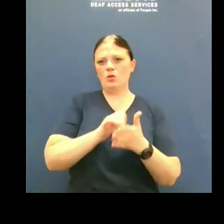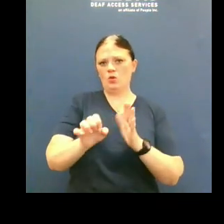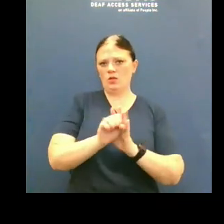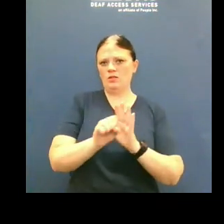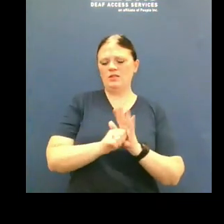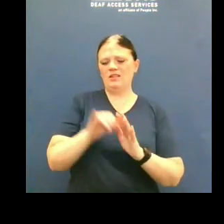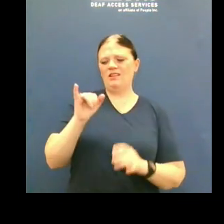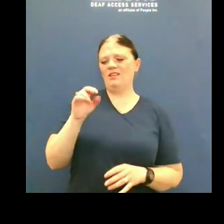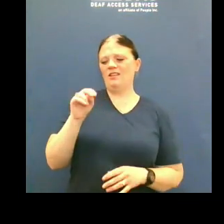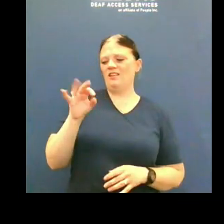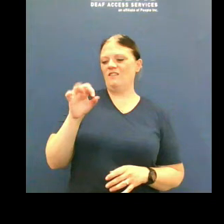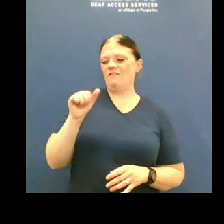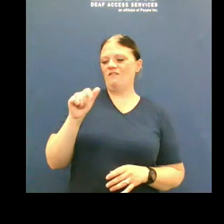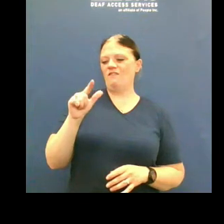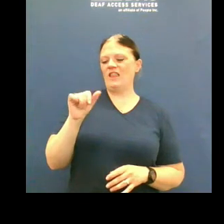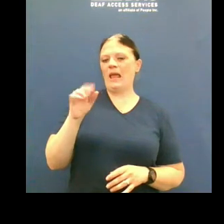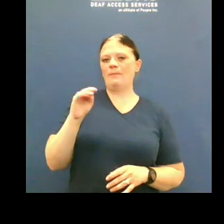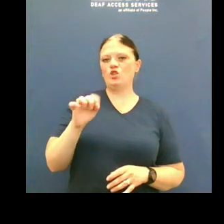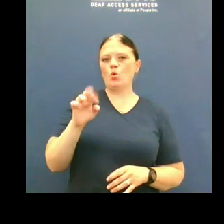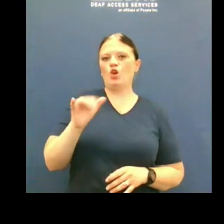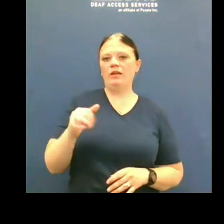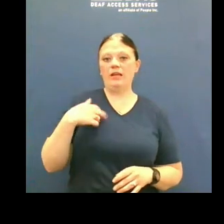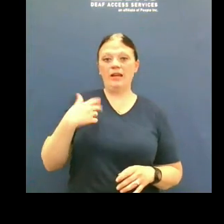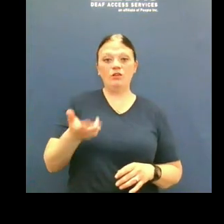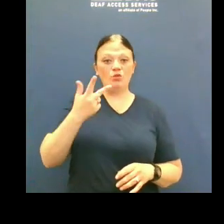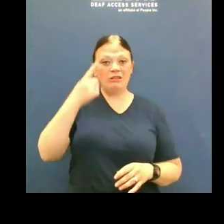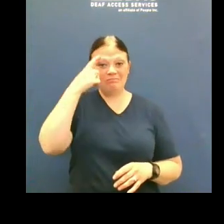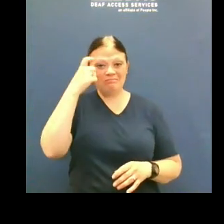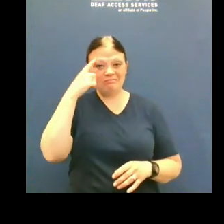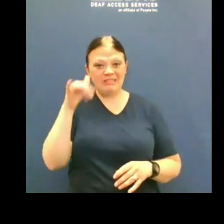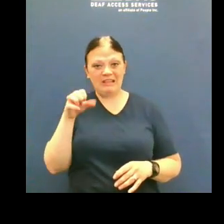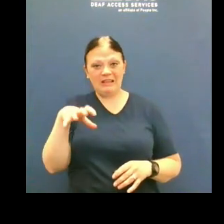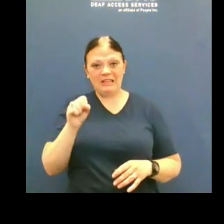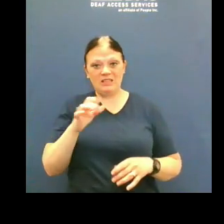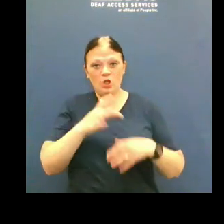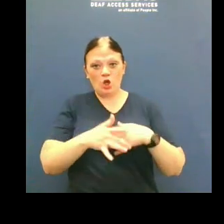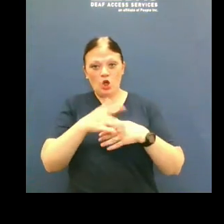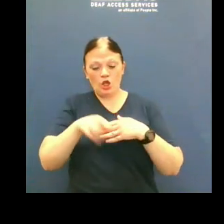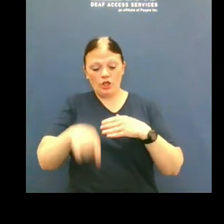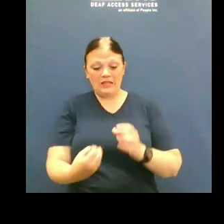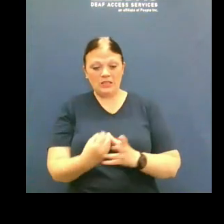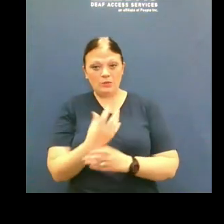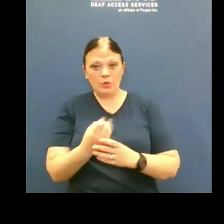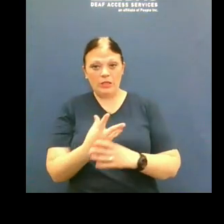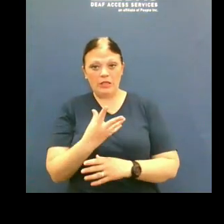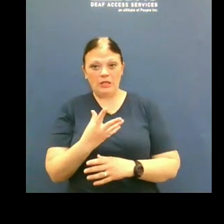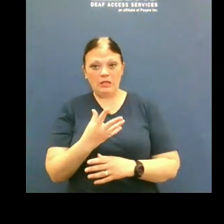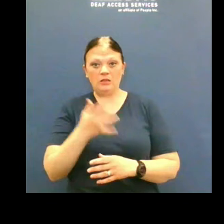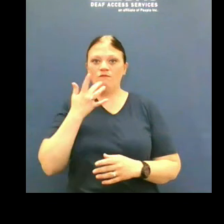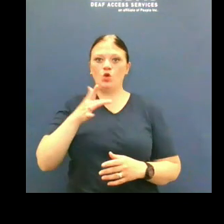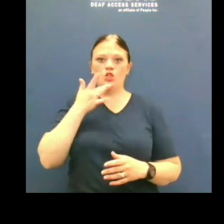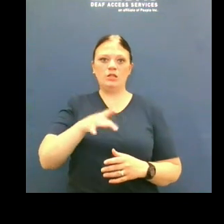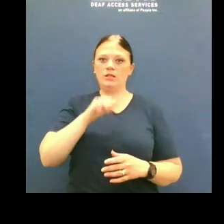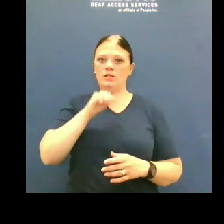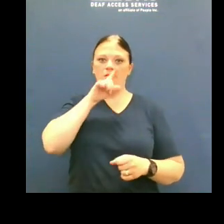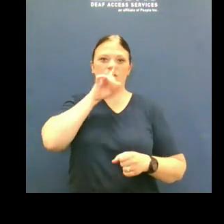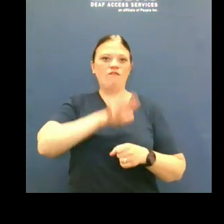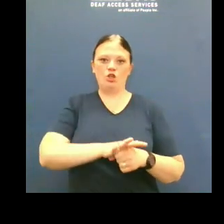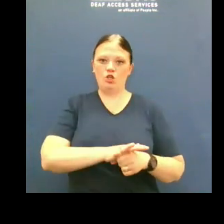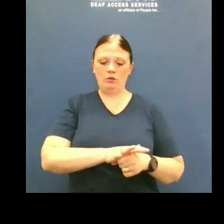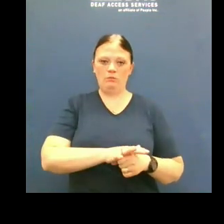in the rest of the United States. We had 3 suspected cases here earlier this spring that fortunately did not confirm